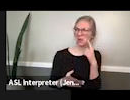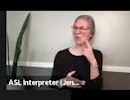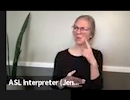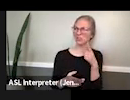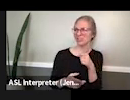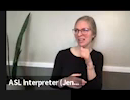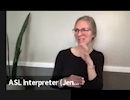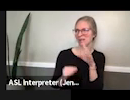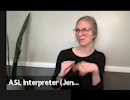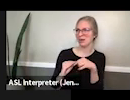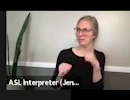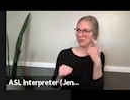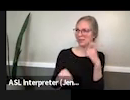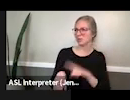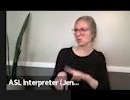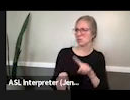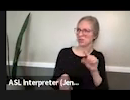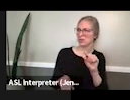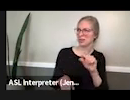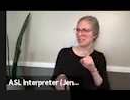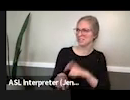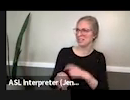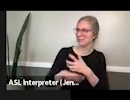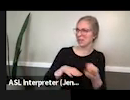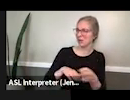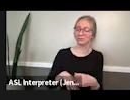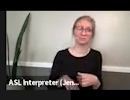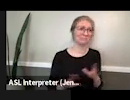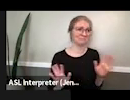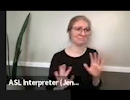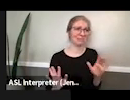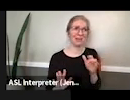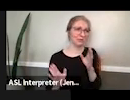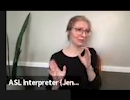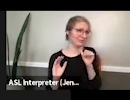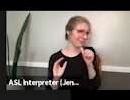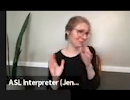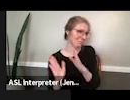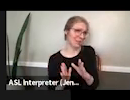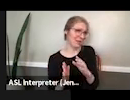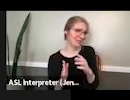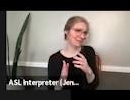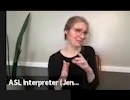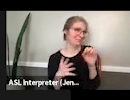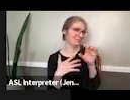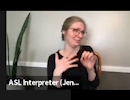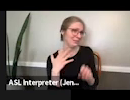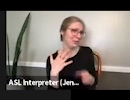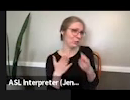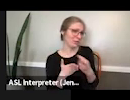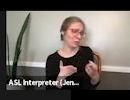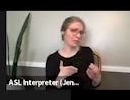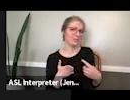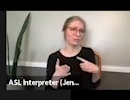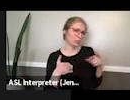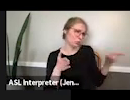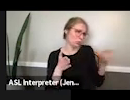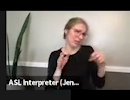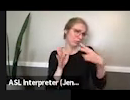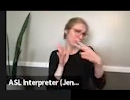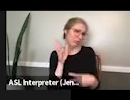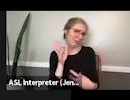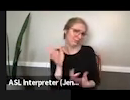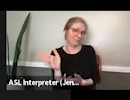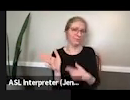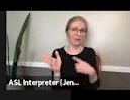at 120 and her time's up. No, I didn't intend to, because you can read. I don't have a lot more to give you on this other